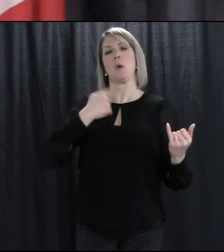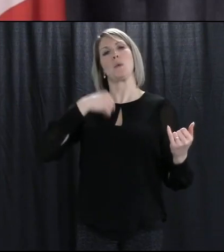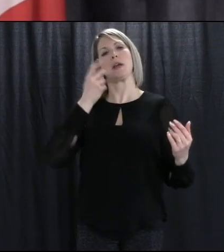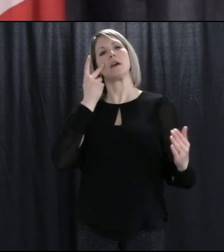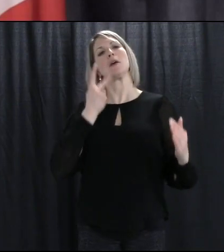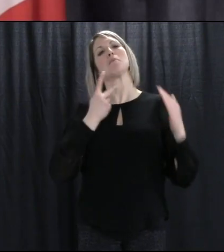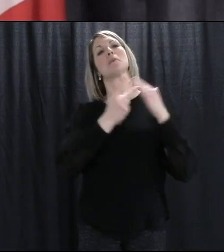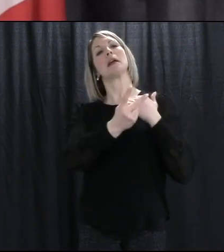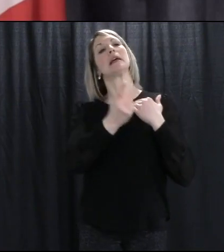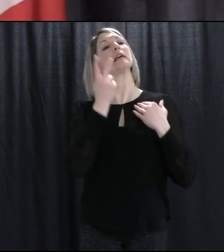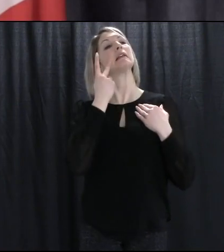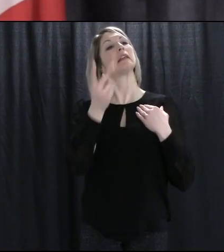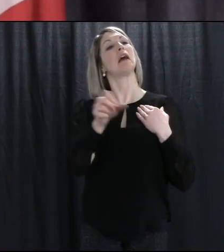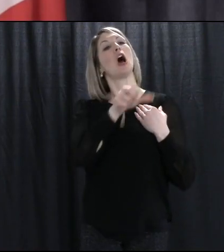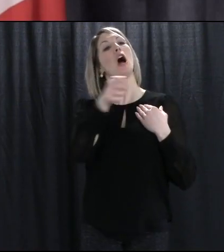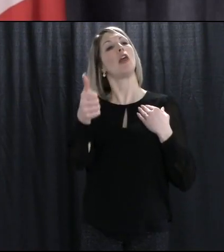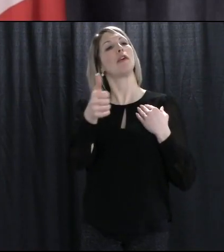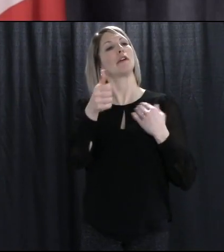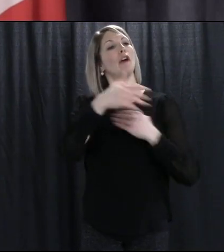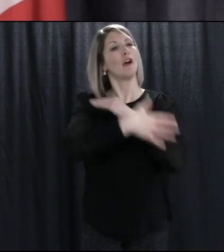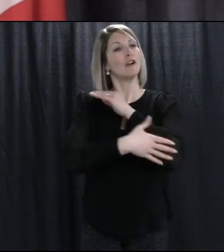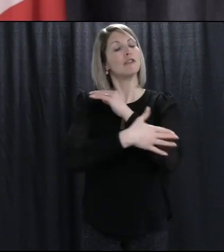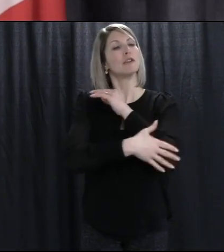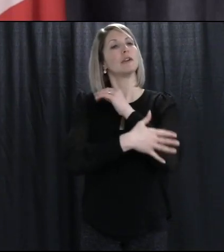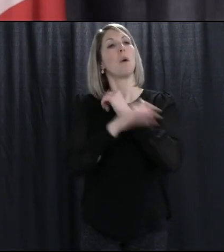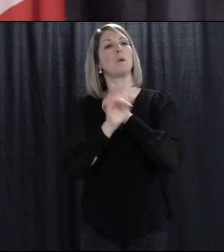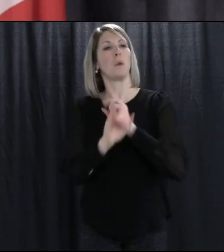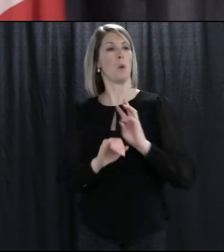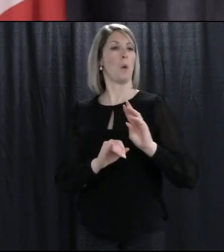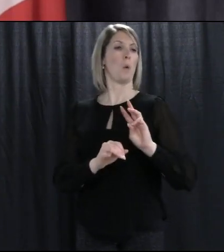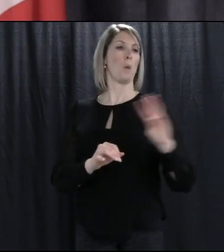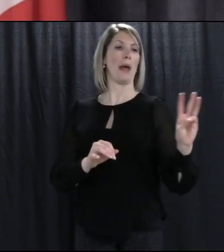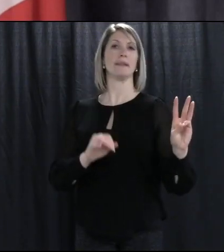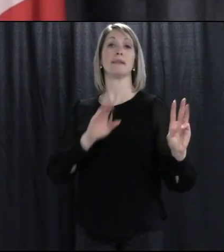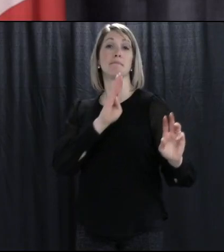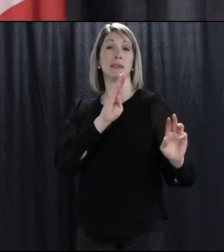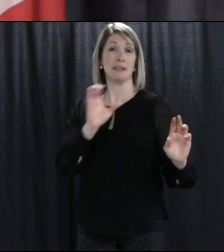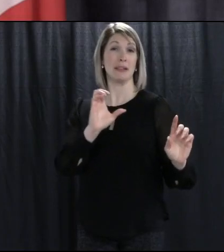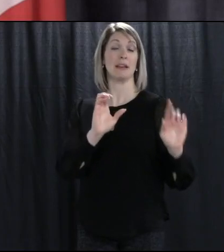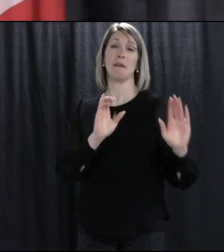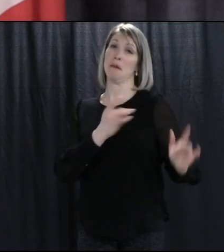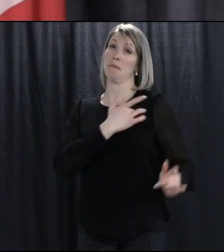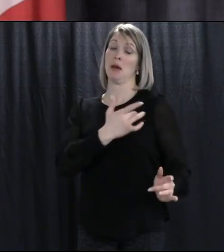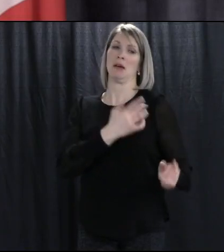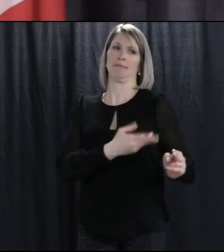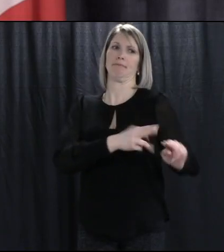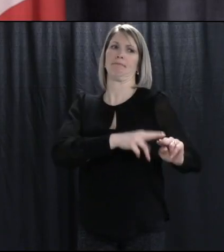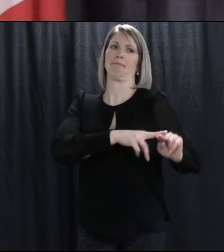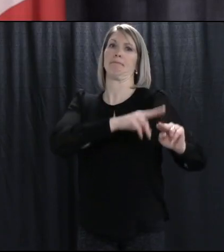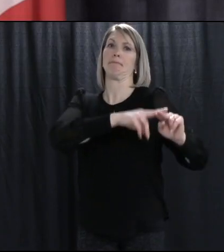in Canada. I mean, that may still happen given the nature of this virus, but